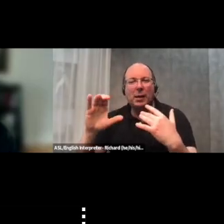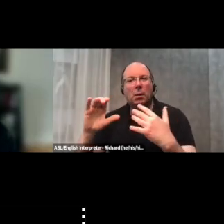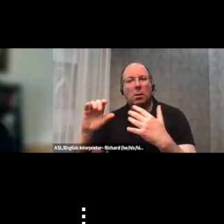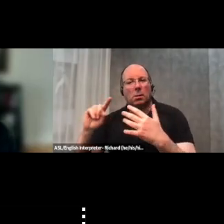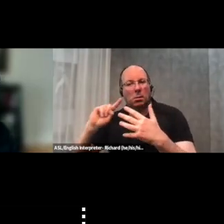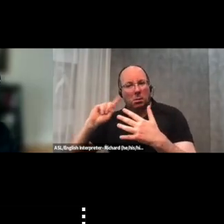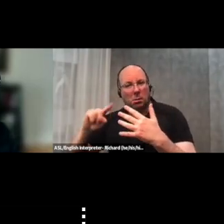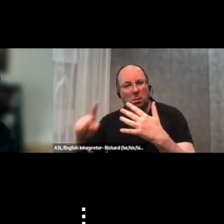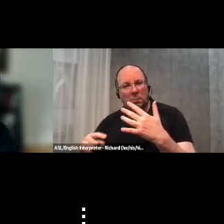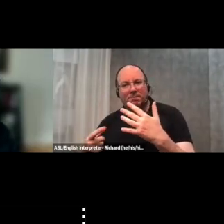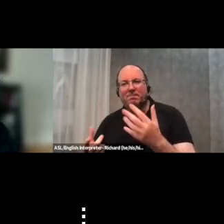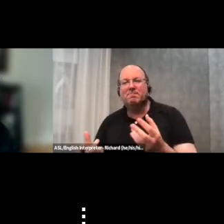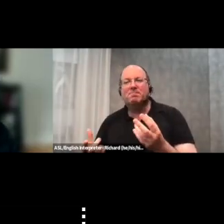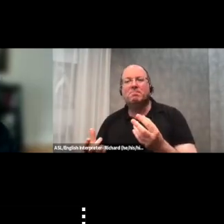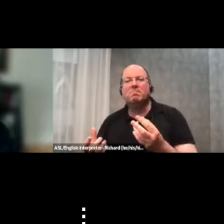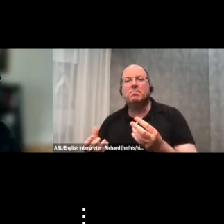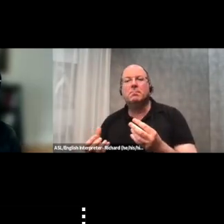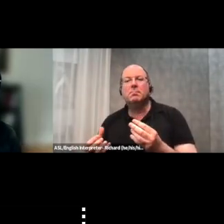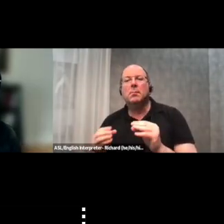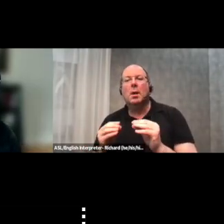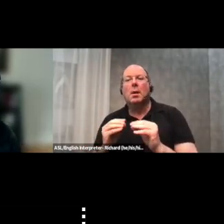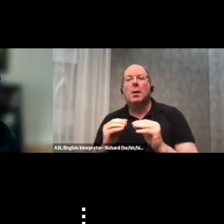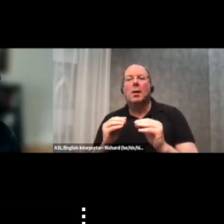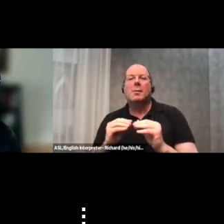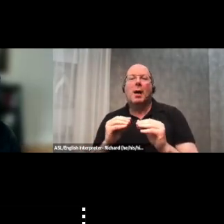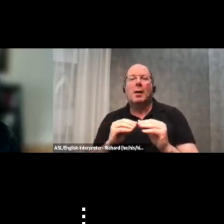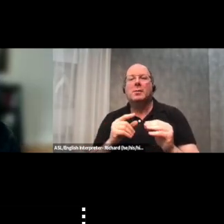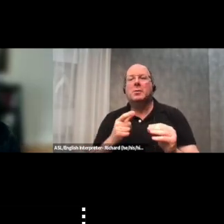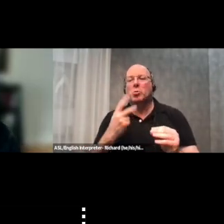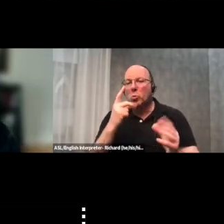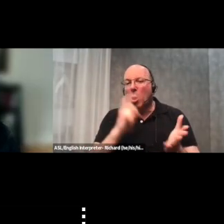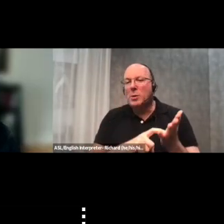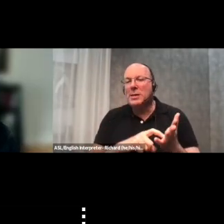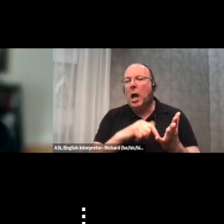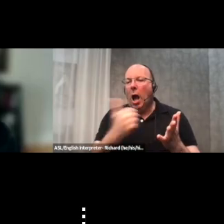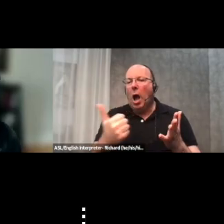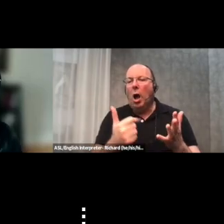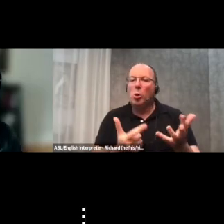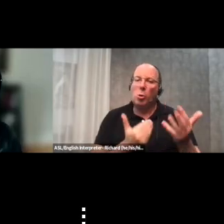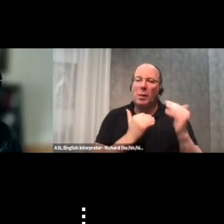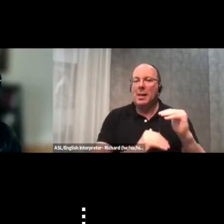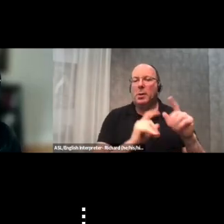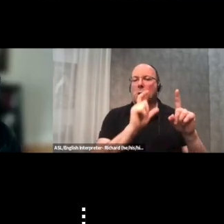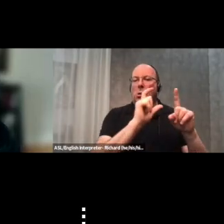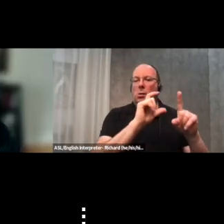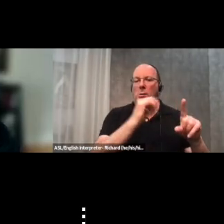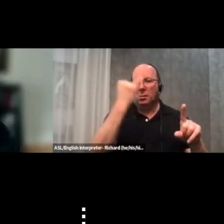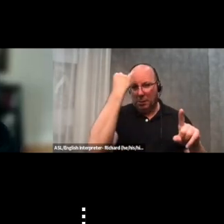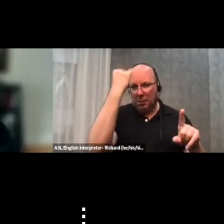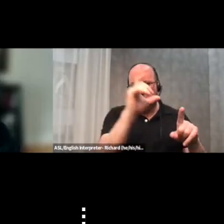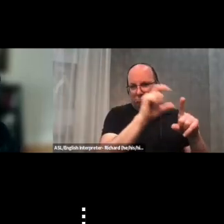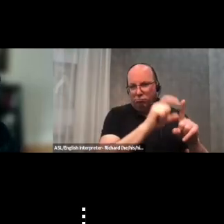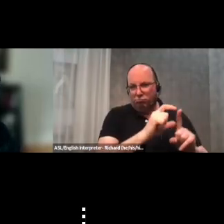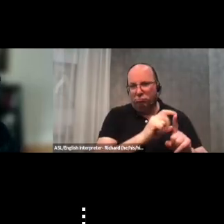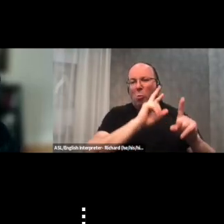it's an expanded explanation onto the more limited BDSM terminology. Mm-hmm. Yes, thank you. That's good. I was gonna say,